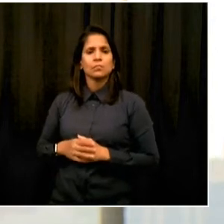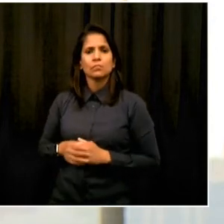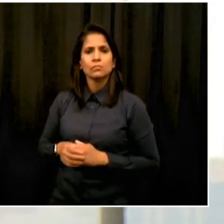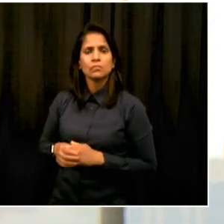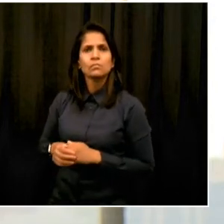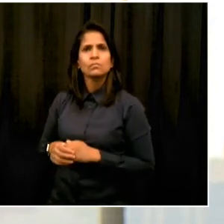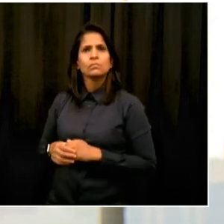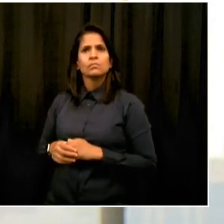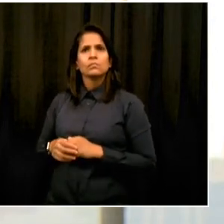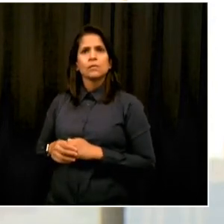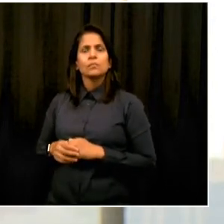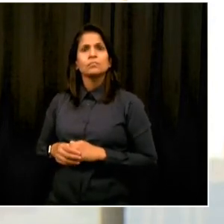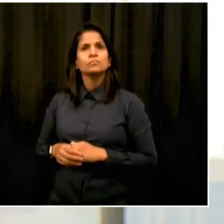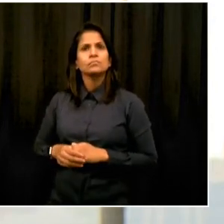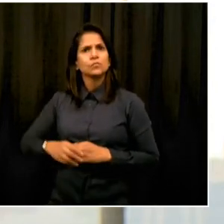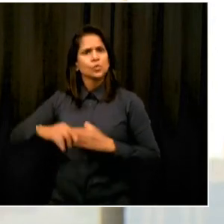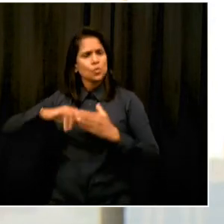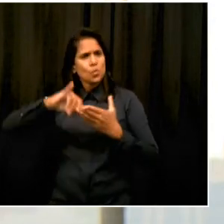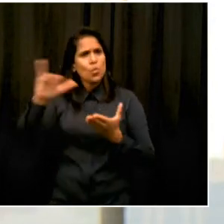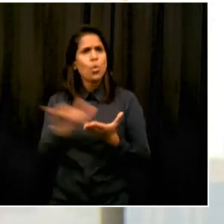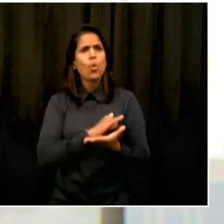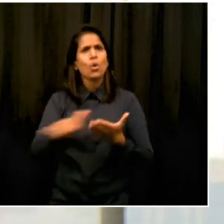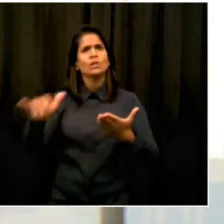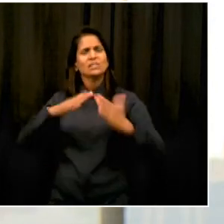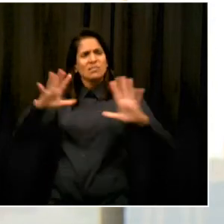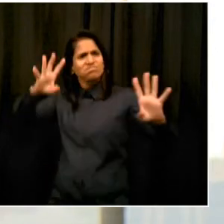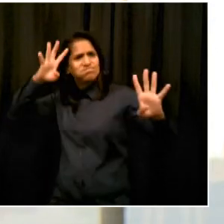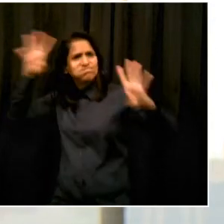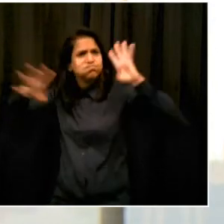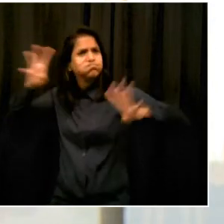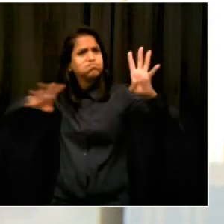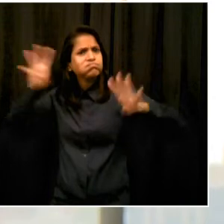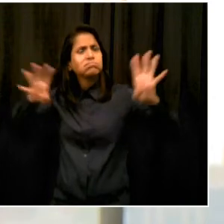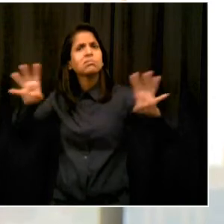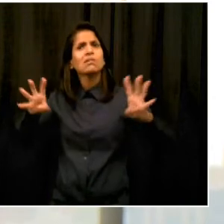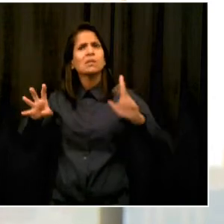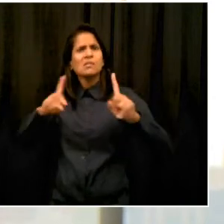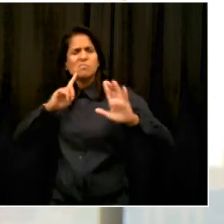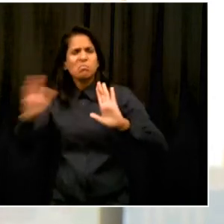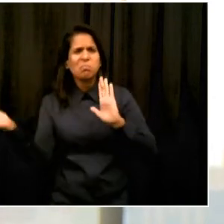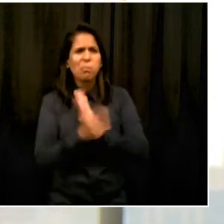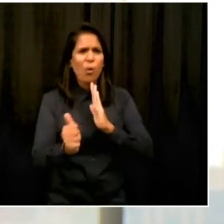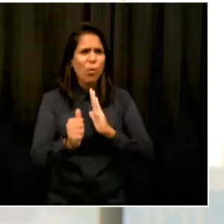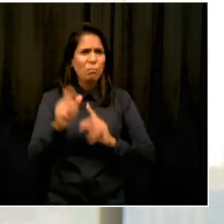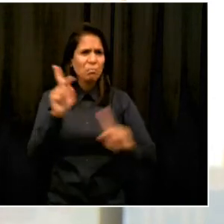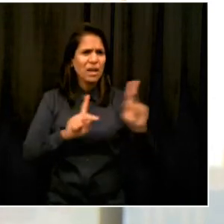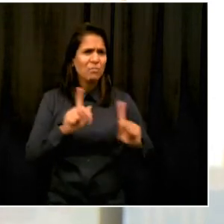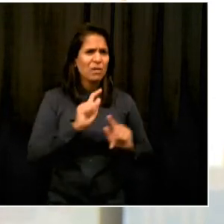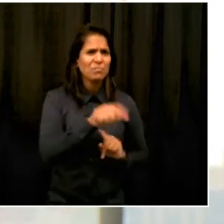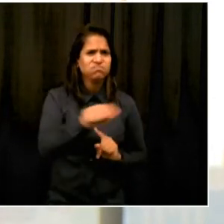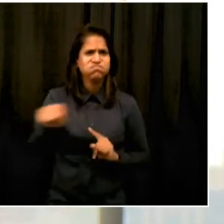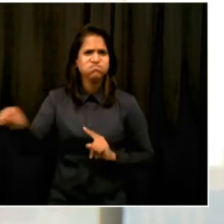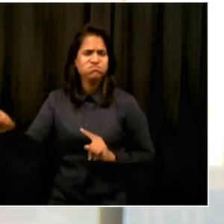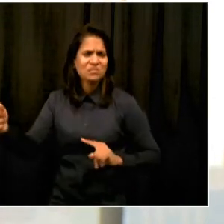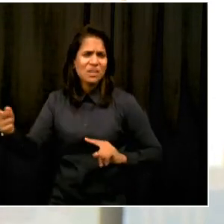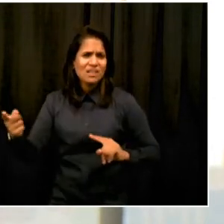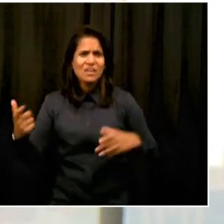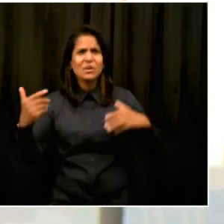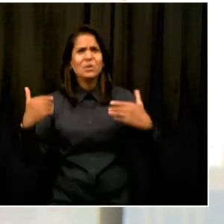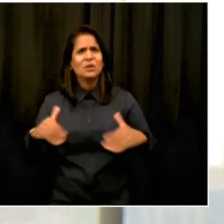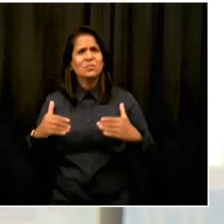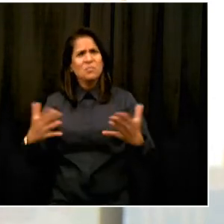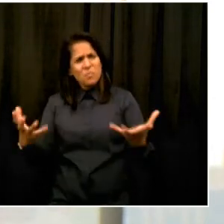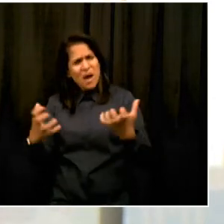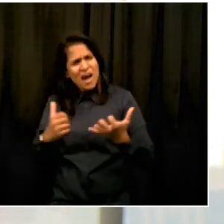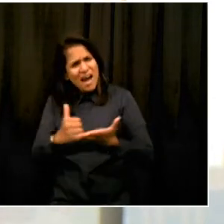so many people who want to create new models that are sustainable, that want to be part of the solution, that want to see a